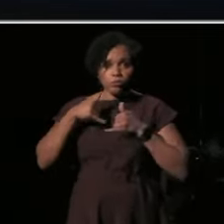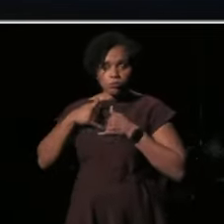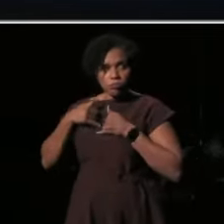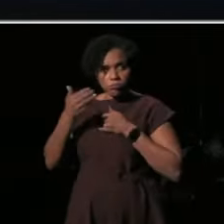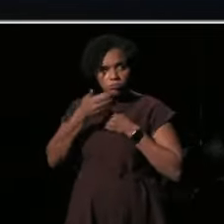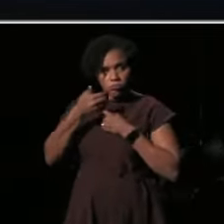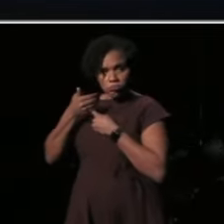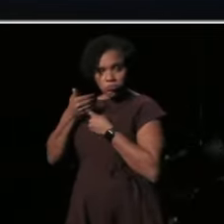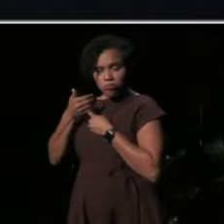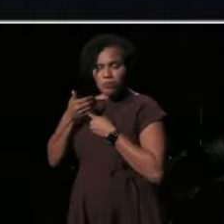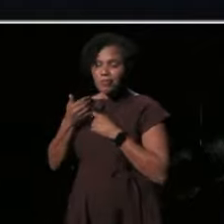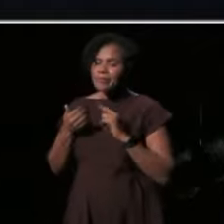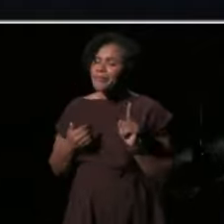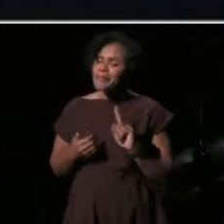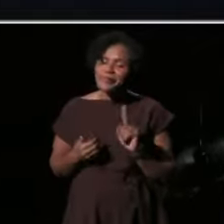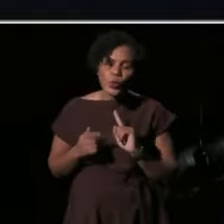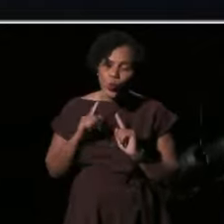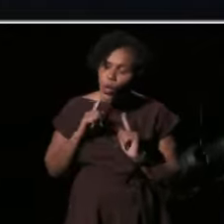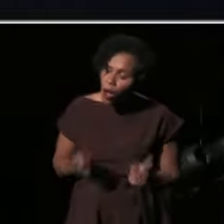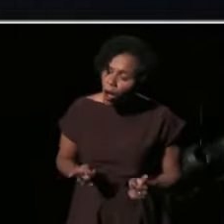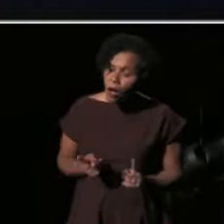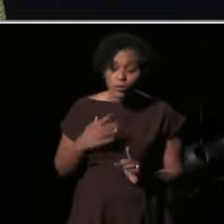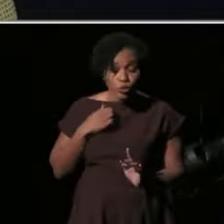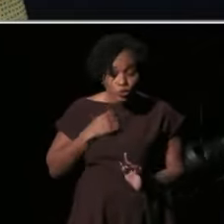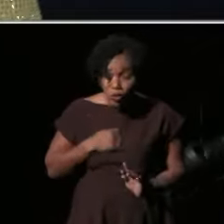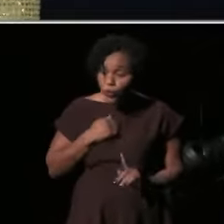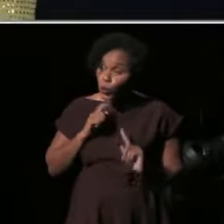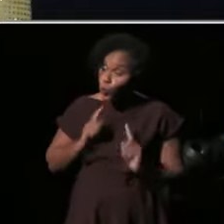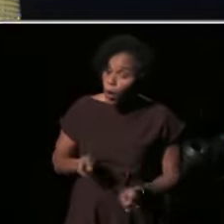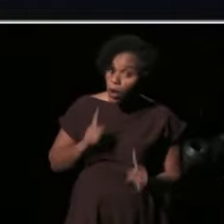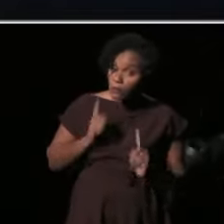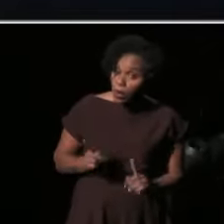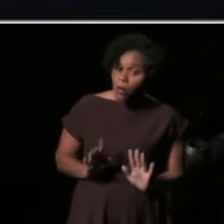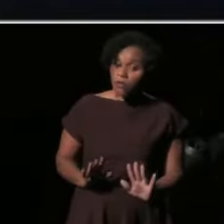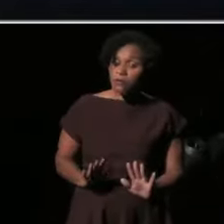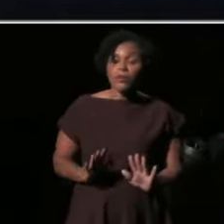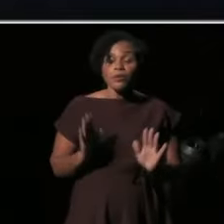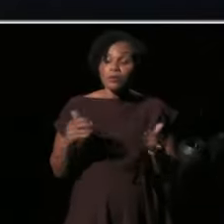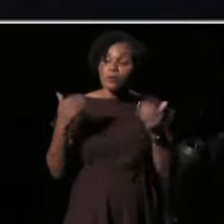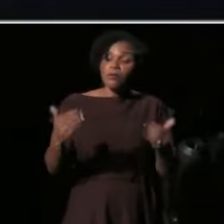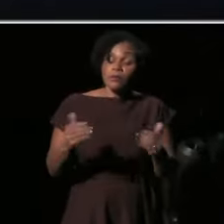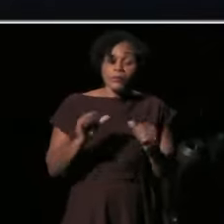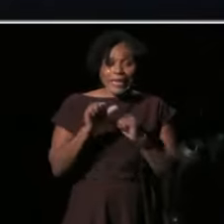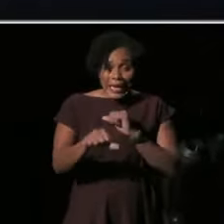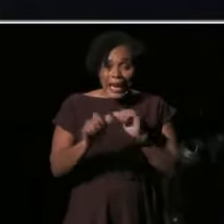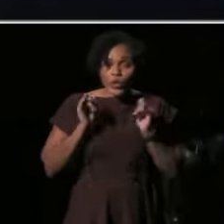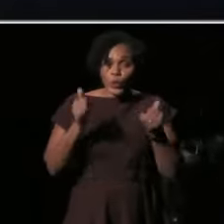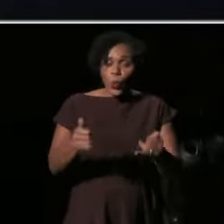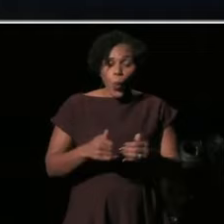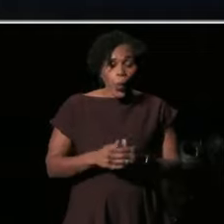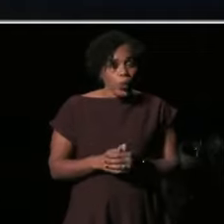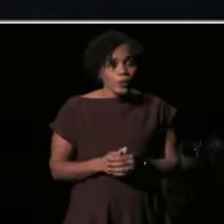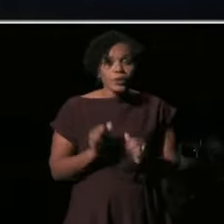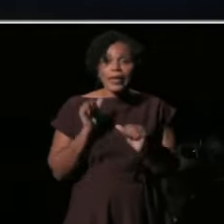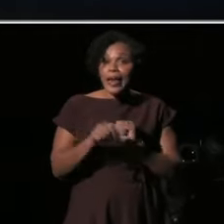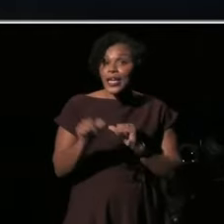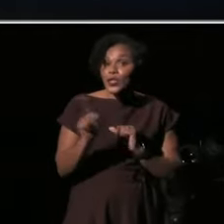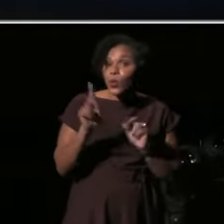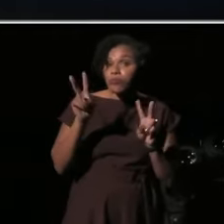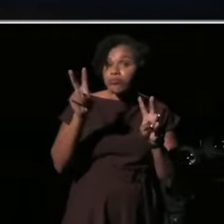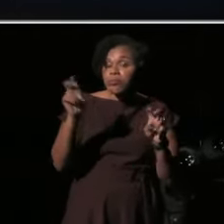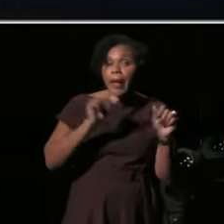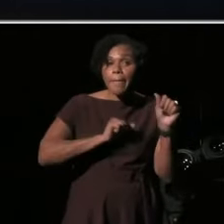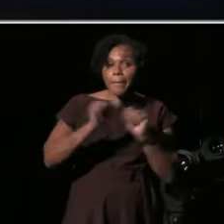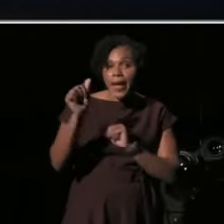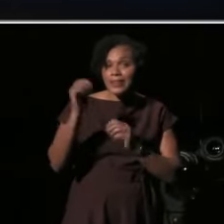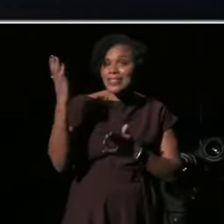not having one. Oh, you can't have one. I'm sorry, you can't have one. Let's move on to our next award, because next up is the award for